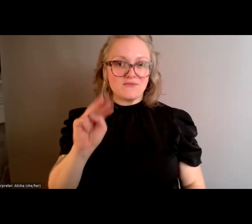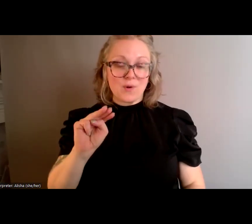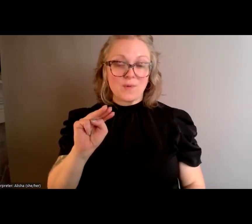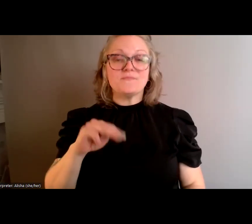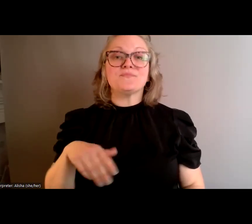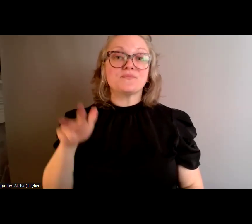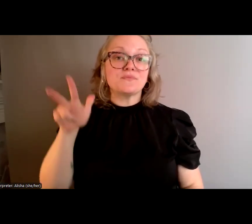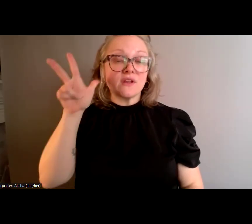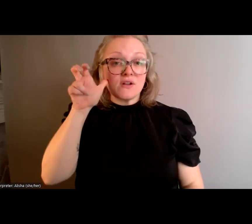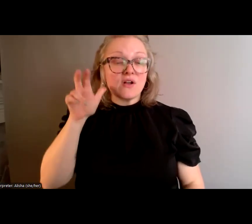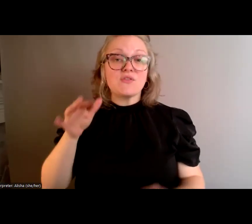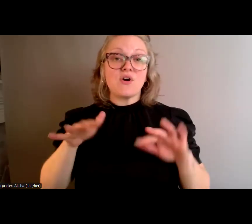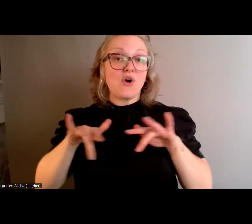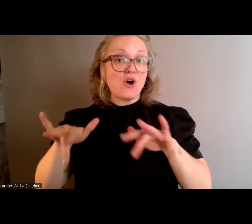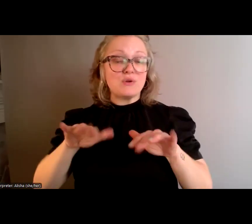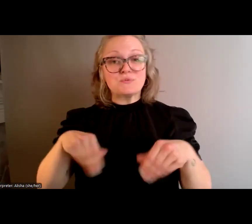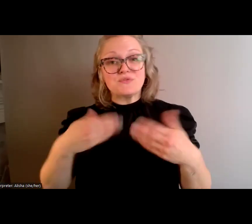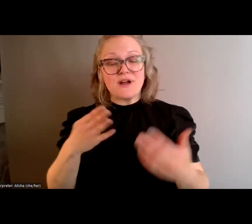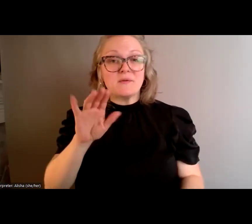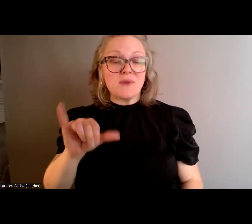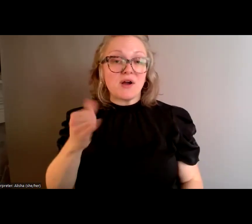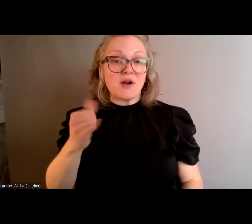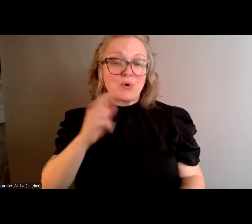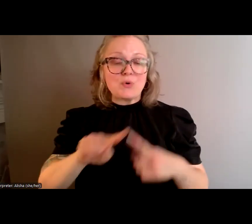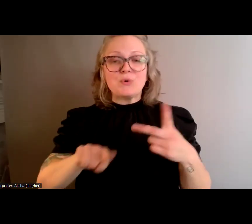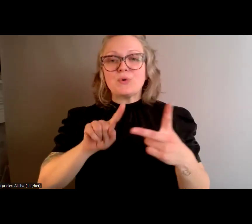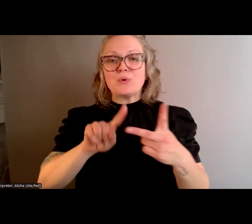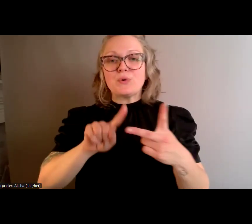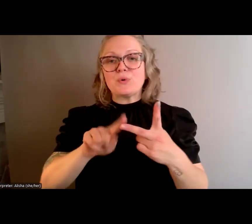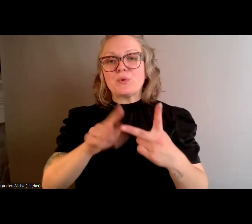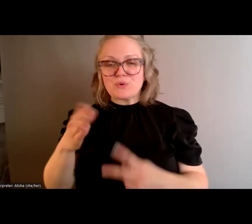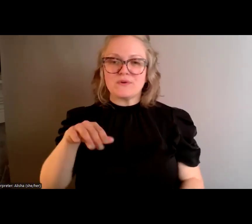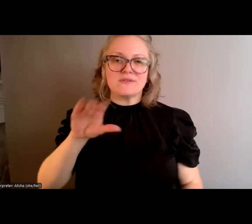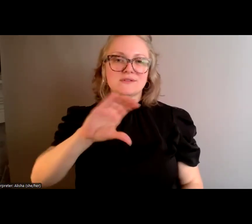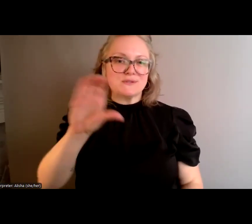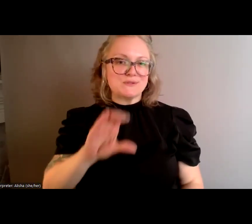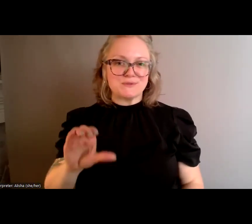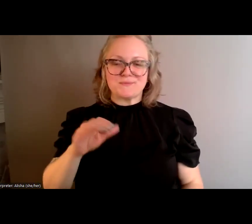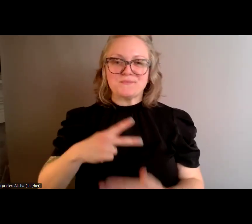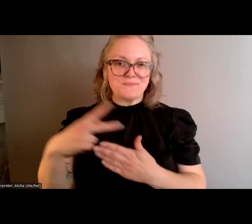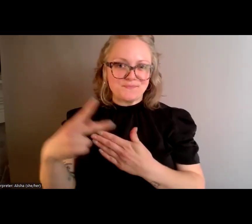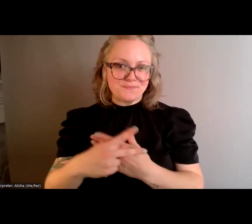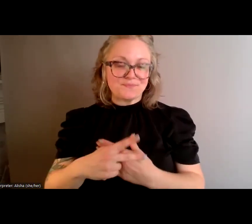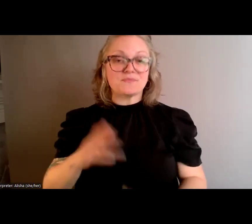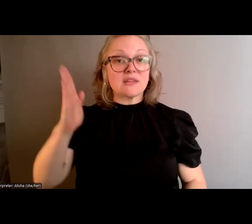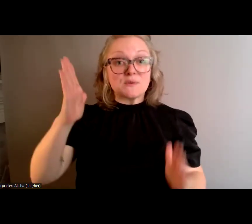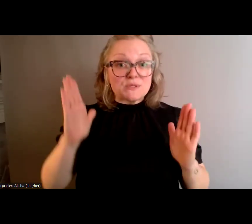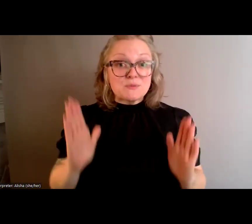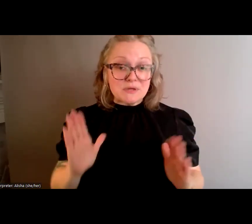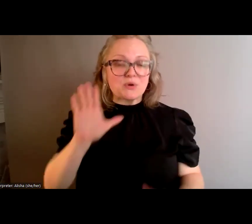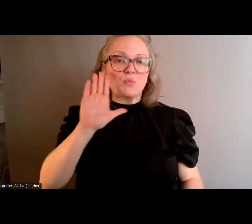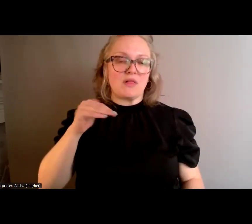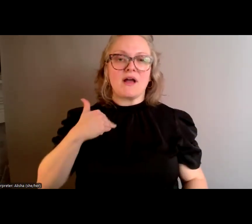through the virtual platform or by phone. Our speaker will provide an opportunity for questions today, and we welcome questions